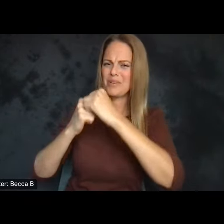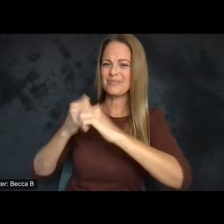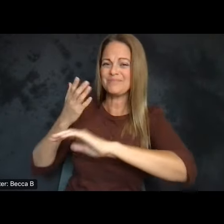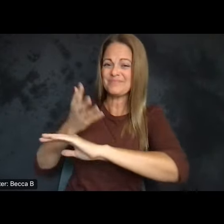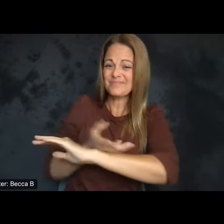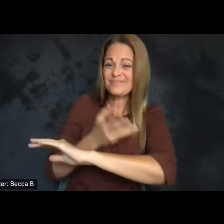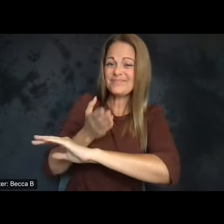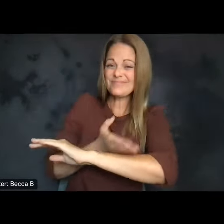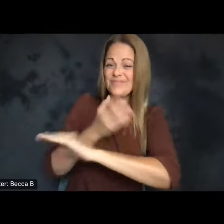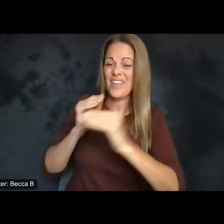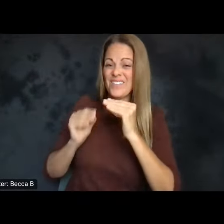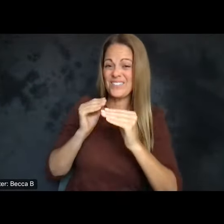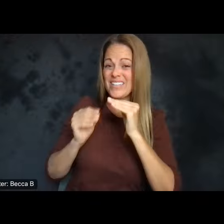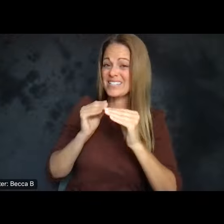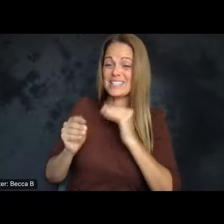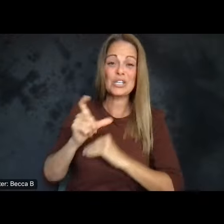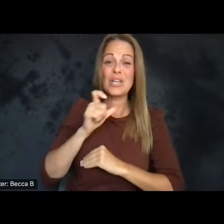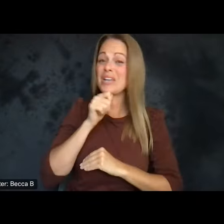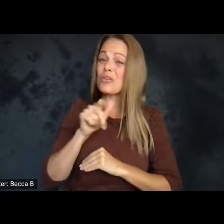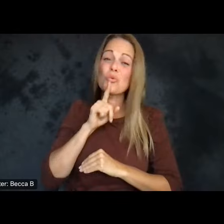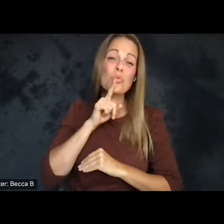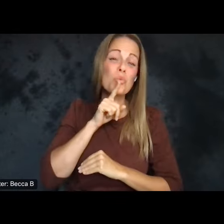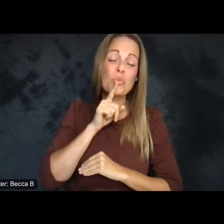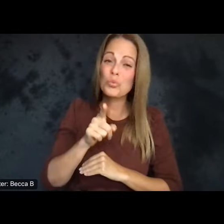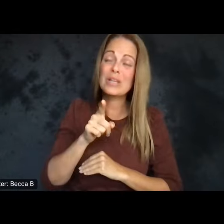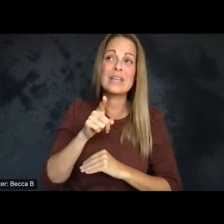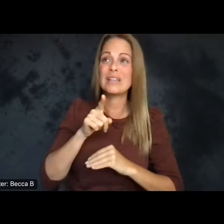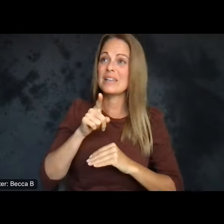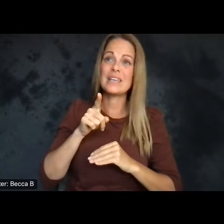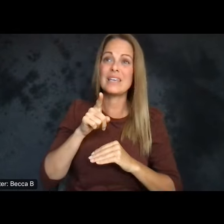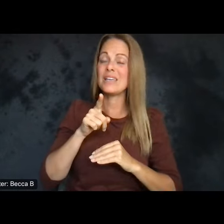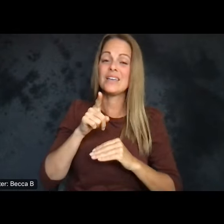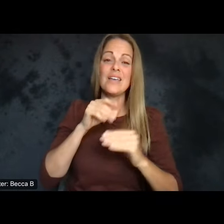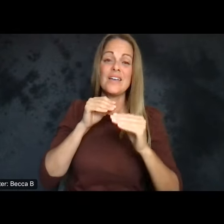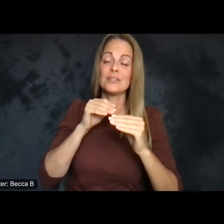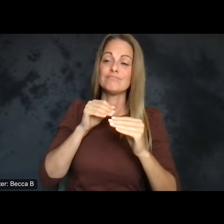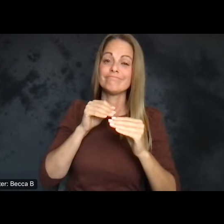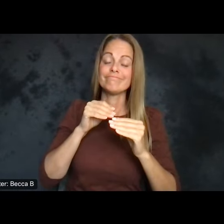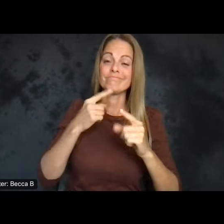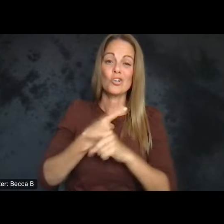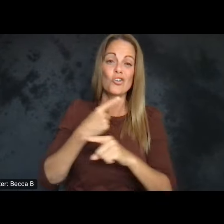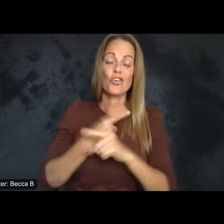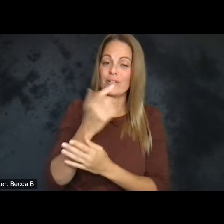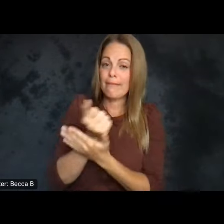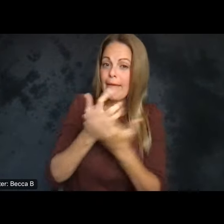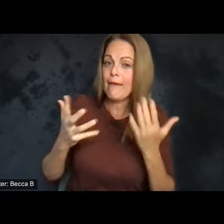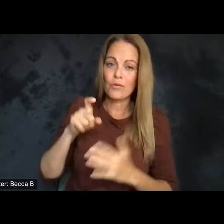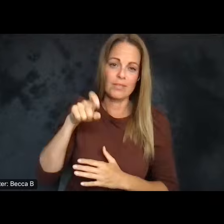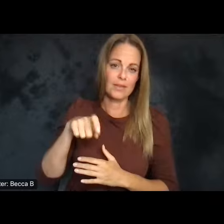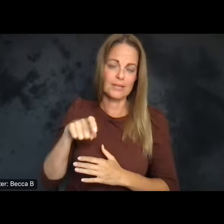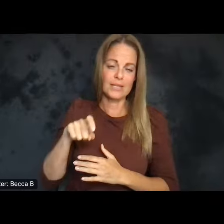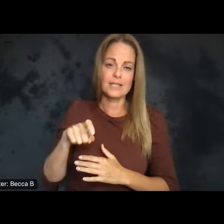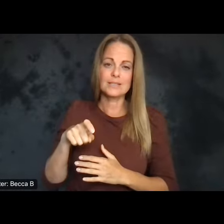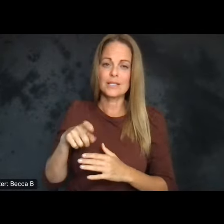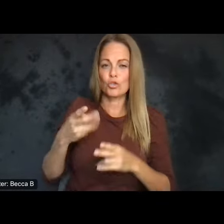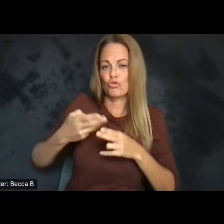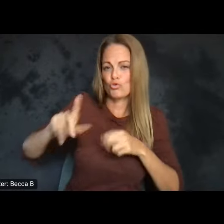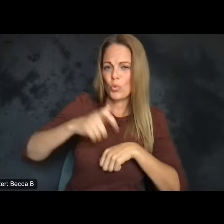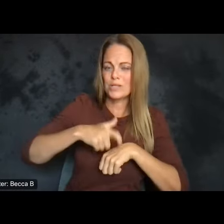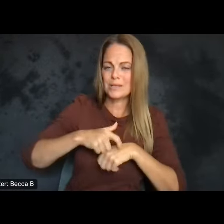address near what we need to address in the short-coming years. You know, they're talking about the need for